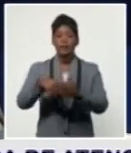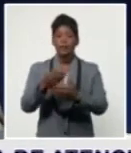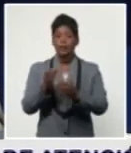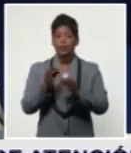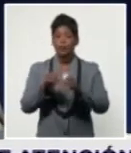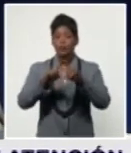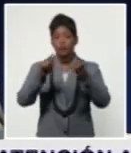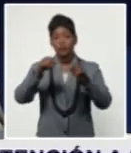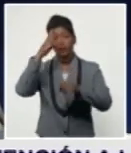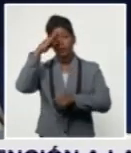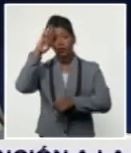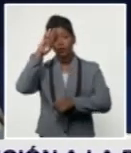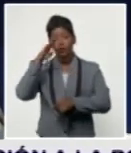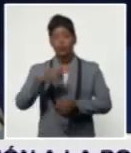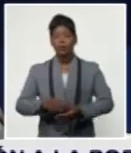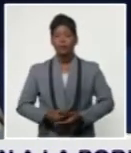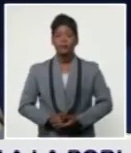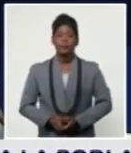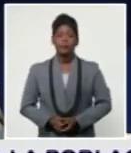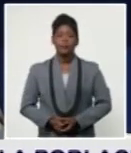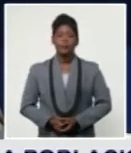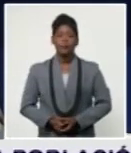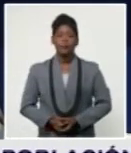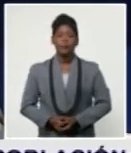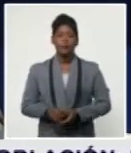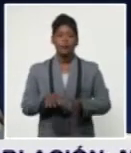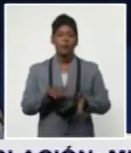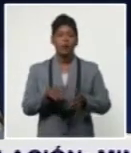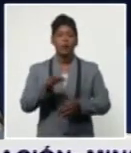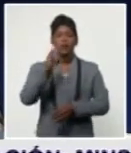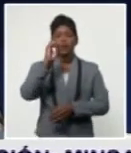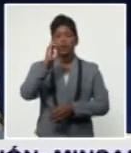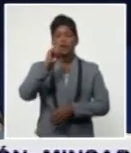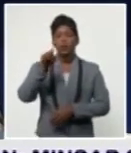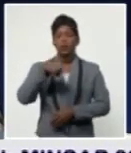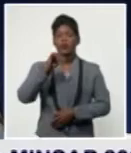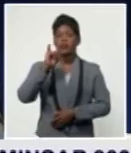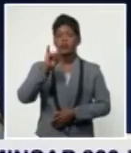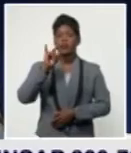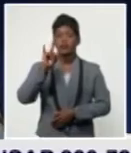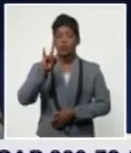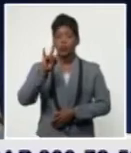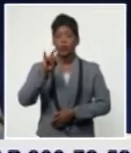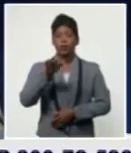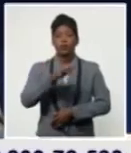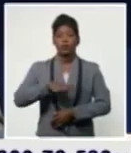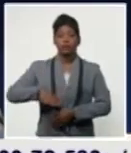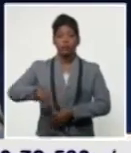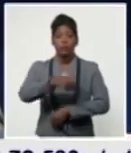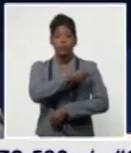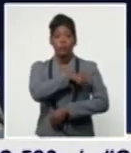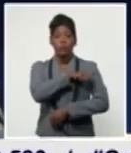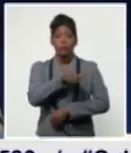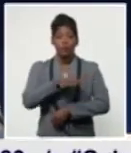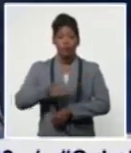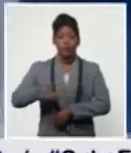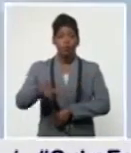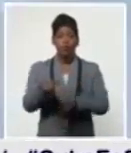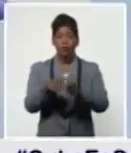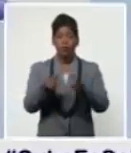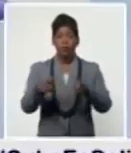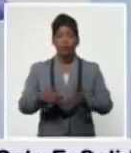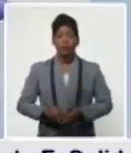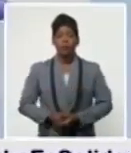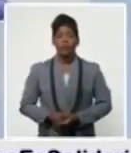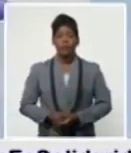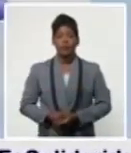the last 15 days, has a positive rate of 0.69 per every